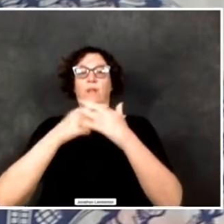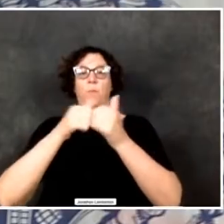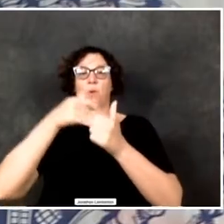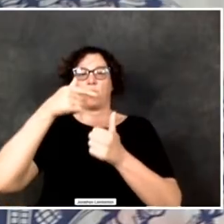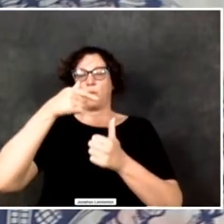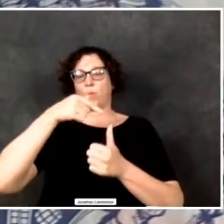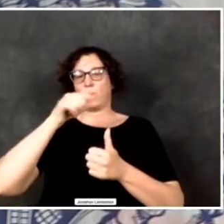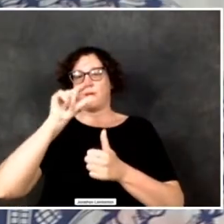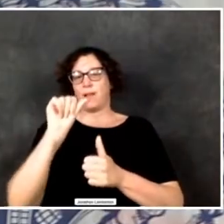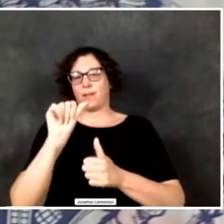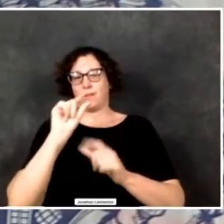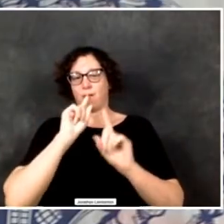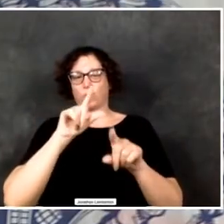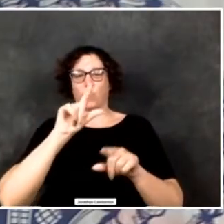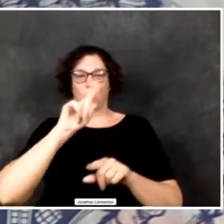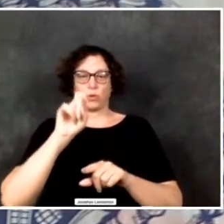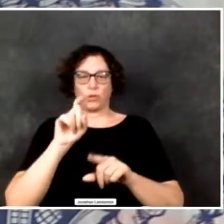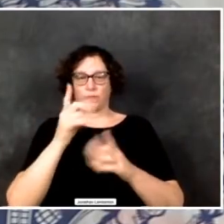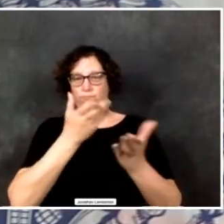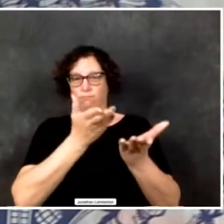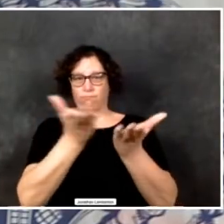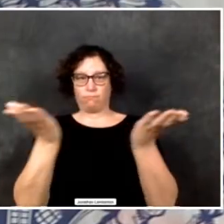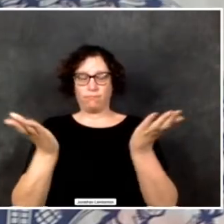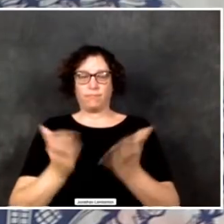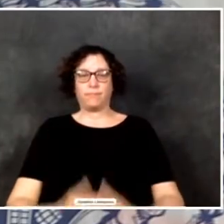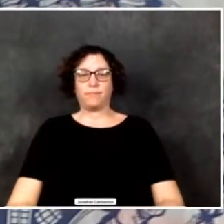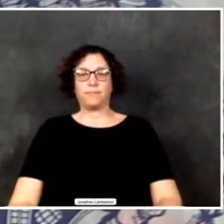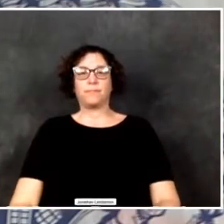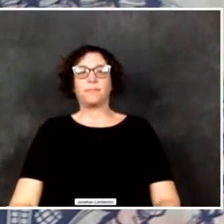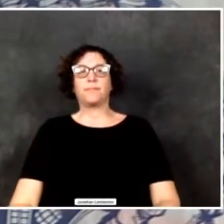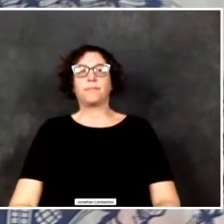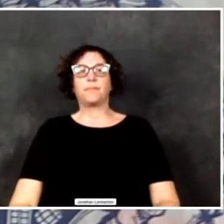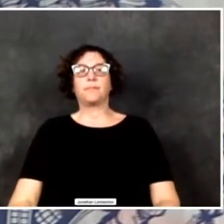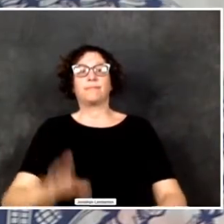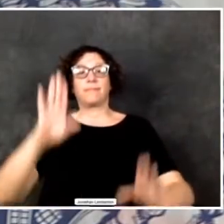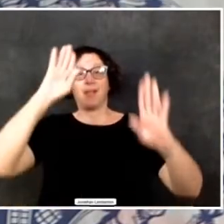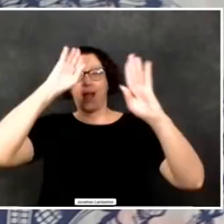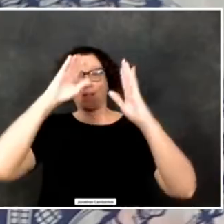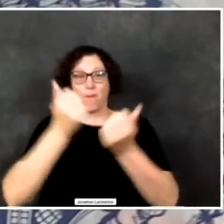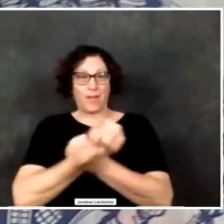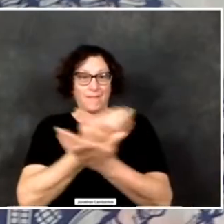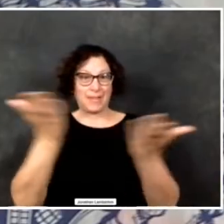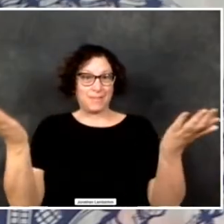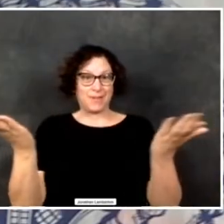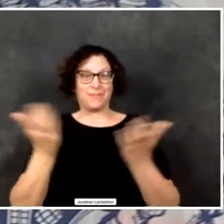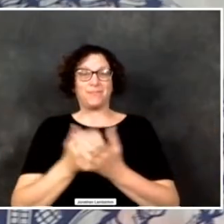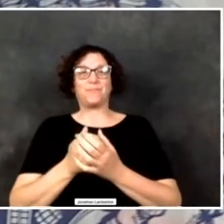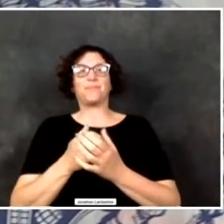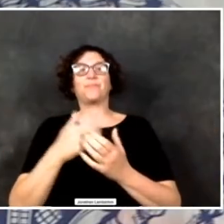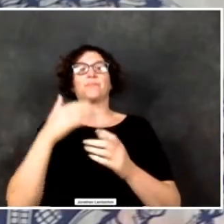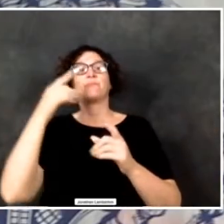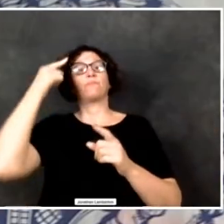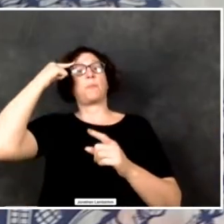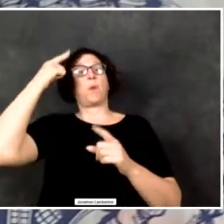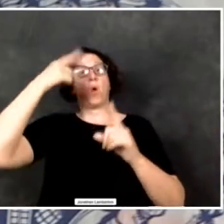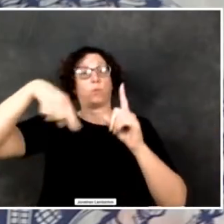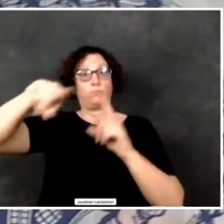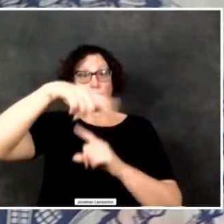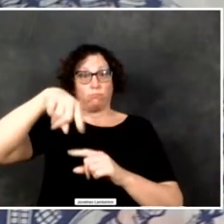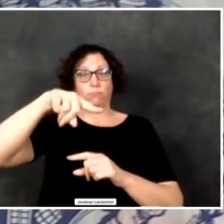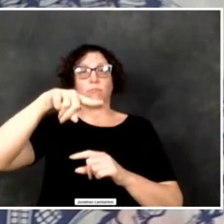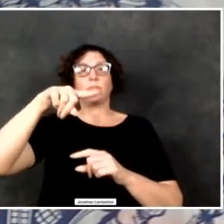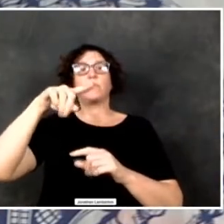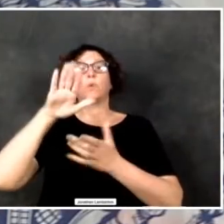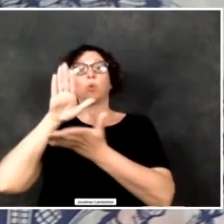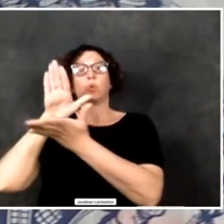media. Hi all, just a reminder that we have Commissioner Barbeau here in person and Chancellor Carranza and Senior Advisor